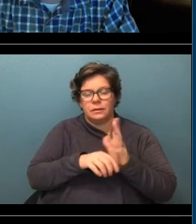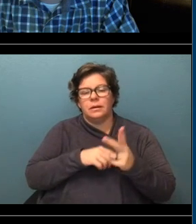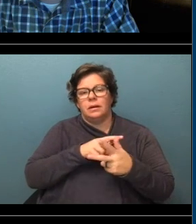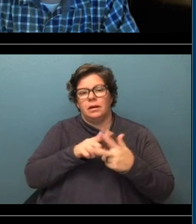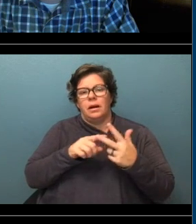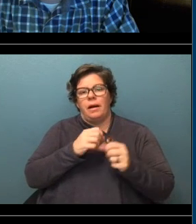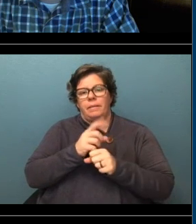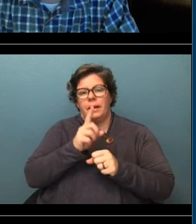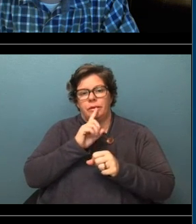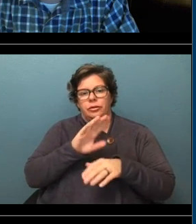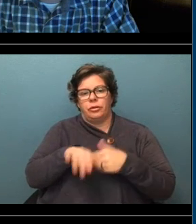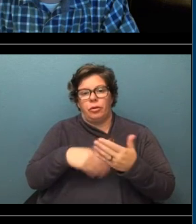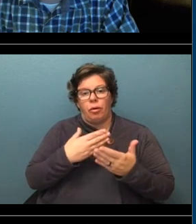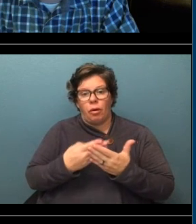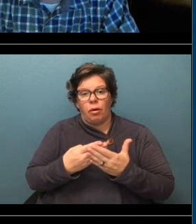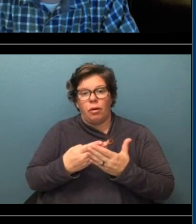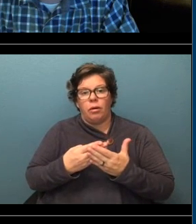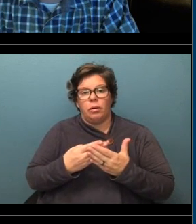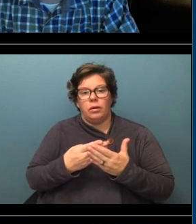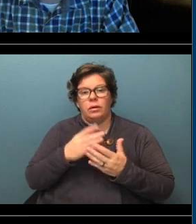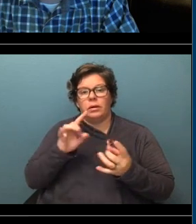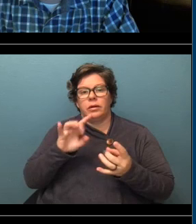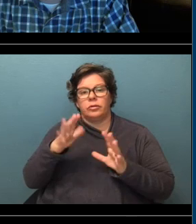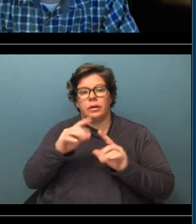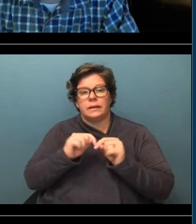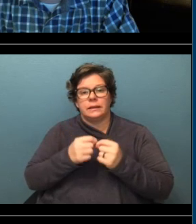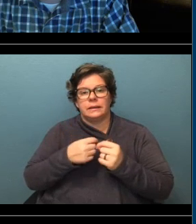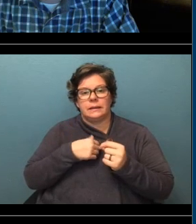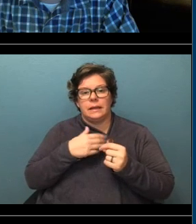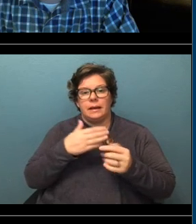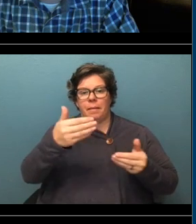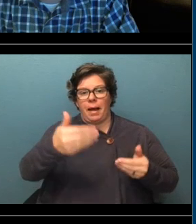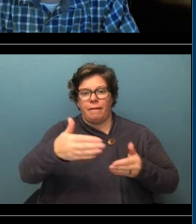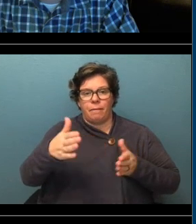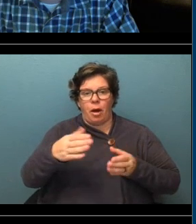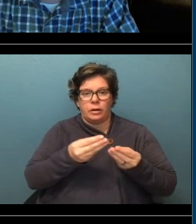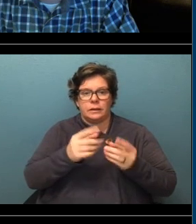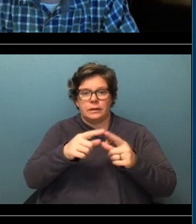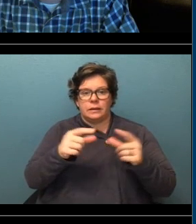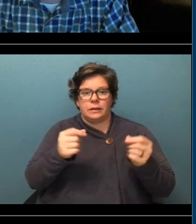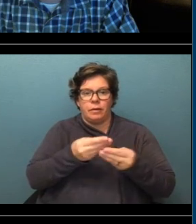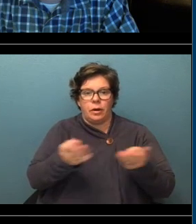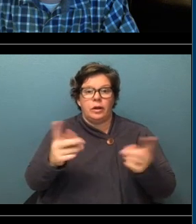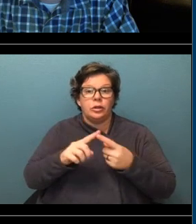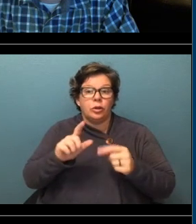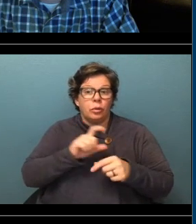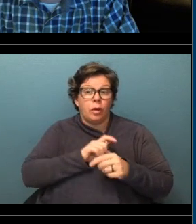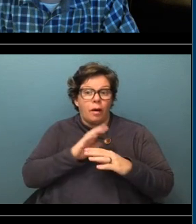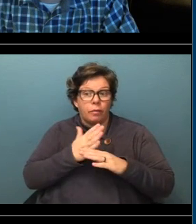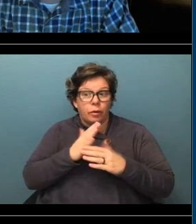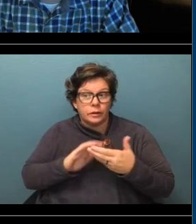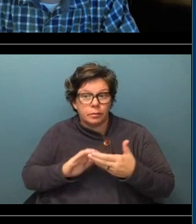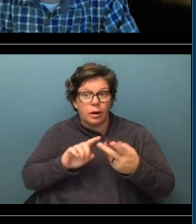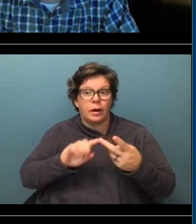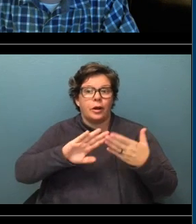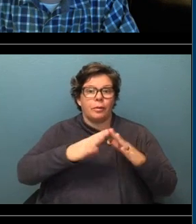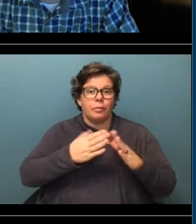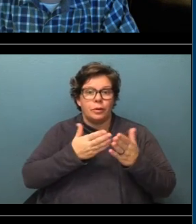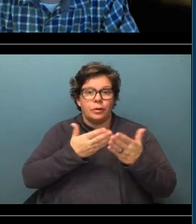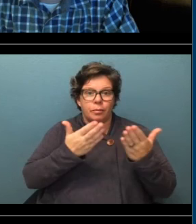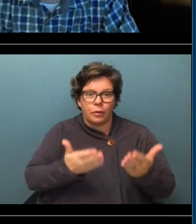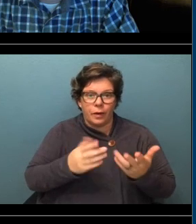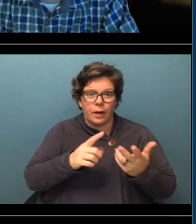all of the crisis teams have boxes of cards to hand out to their law enforcement partners, community providers, and